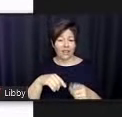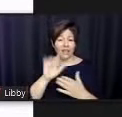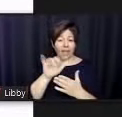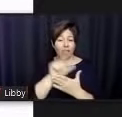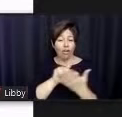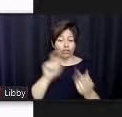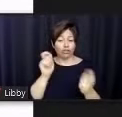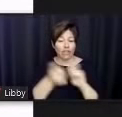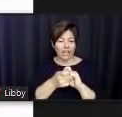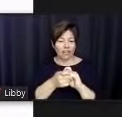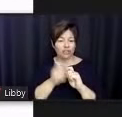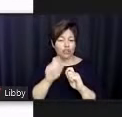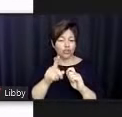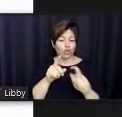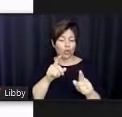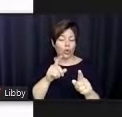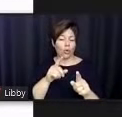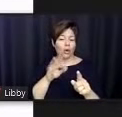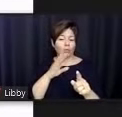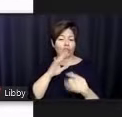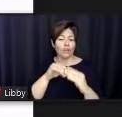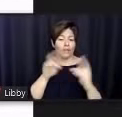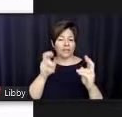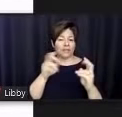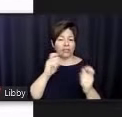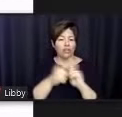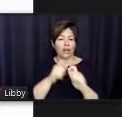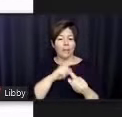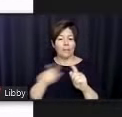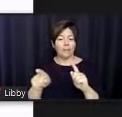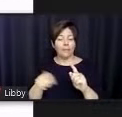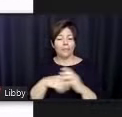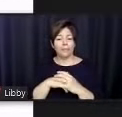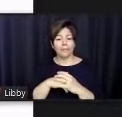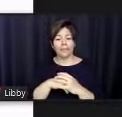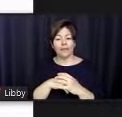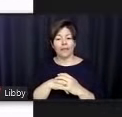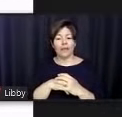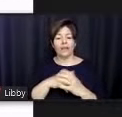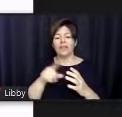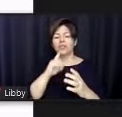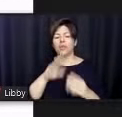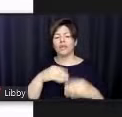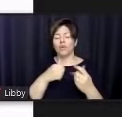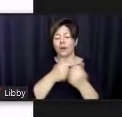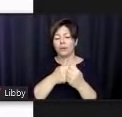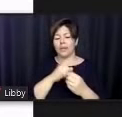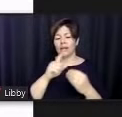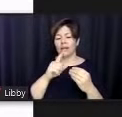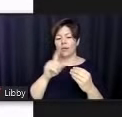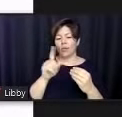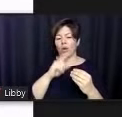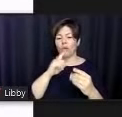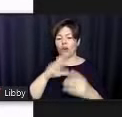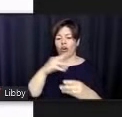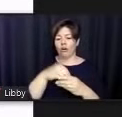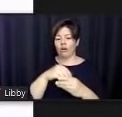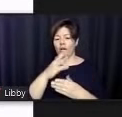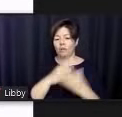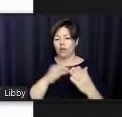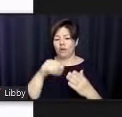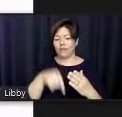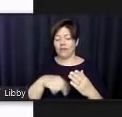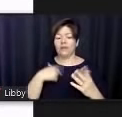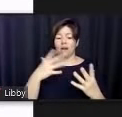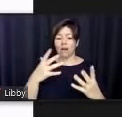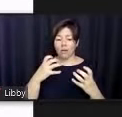I'll talk about that in a minute. But this is keep you update about where we are as part of this. And so I want